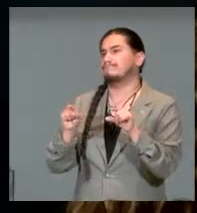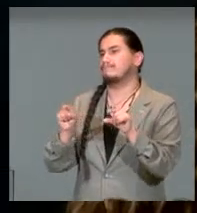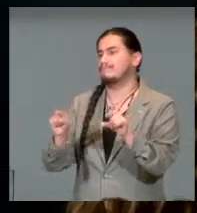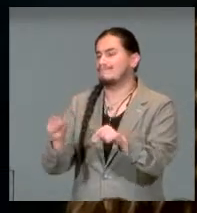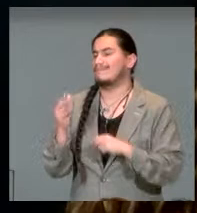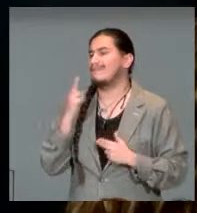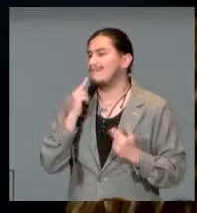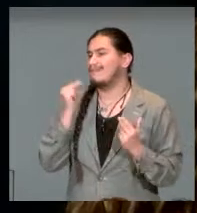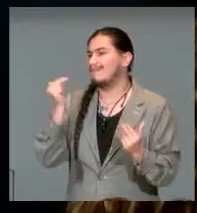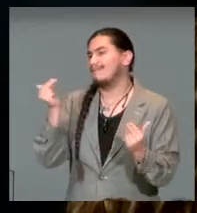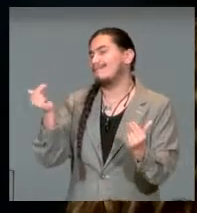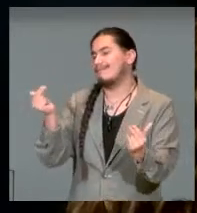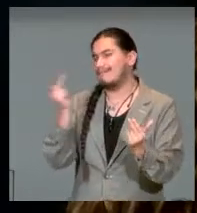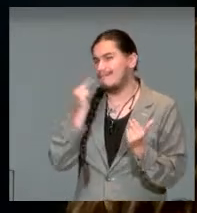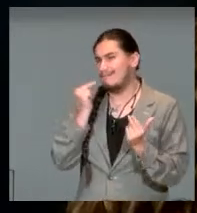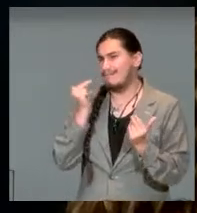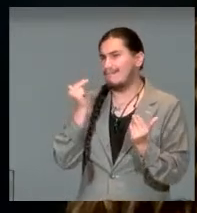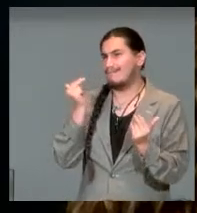hey